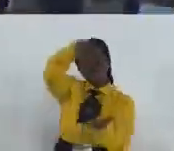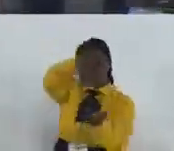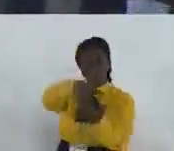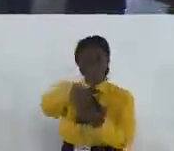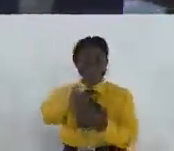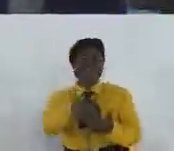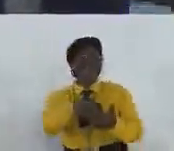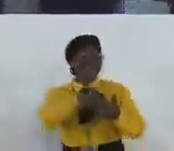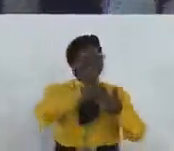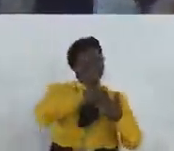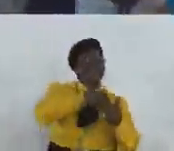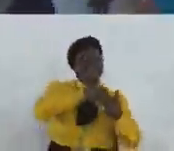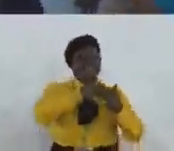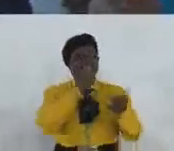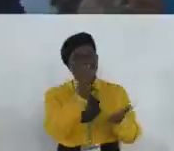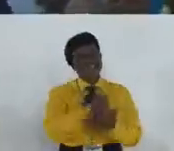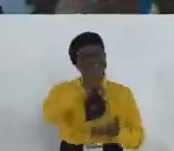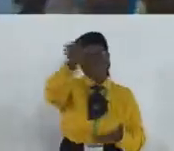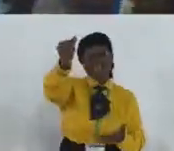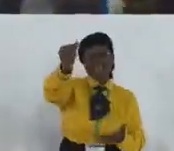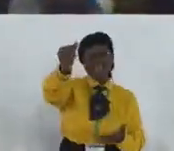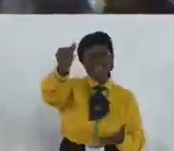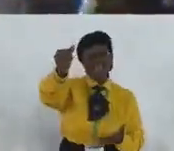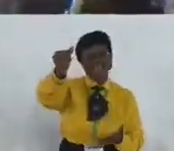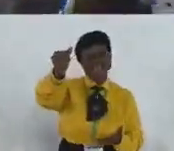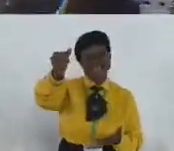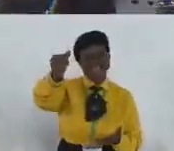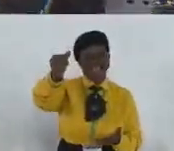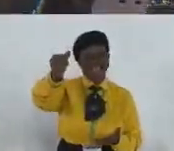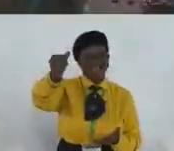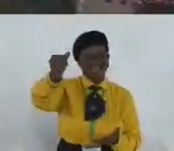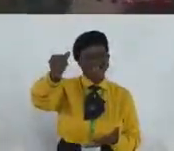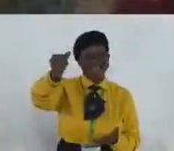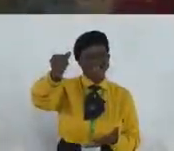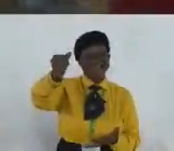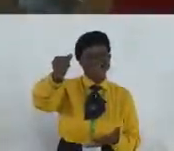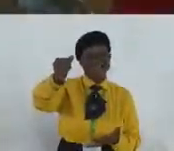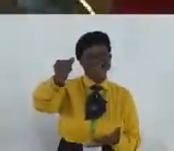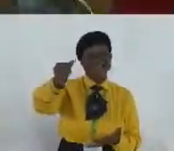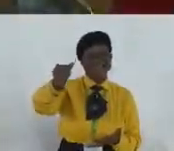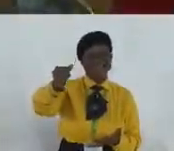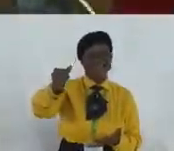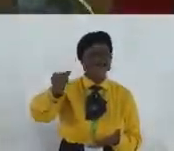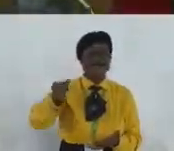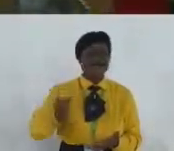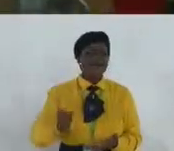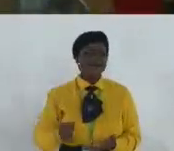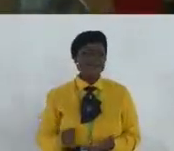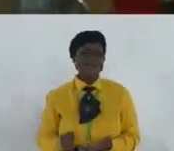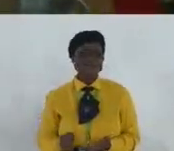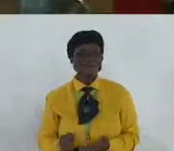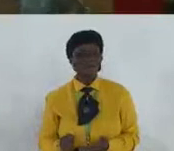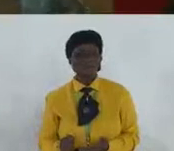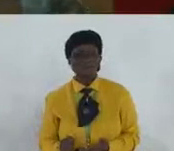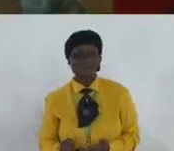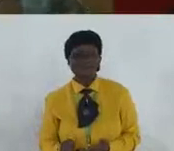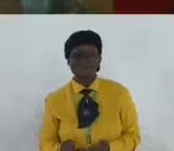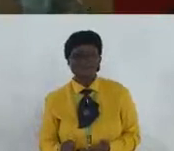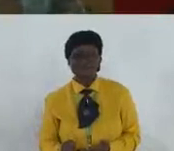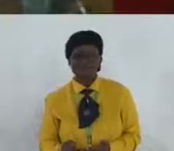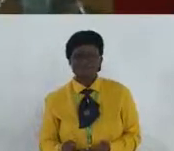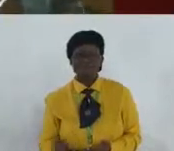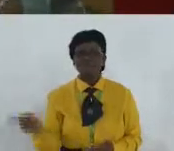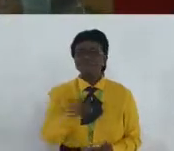born again. Amen. No, I don't blame you. You are not used to